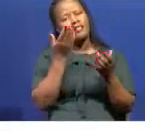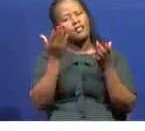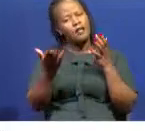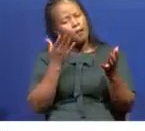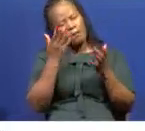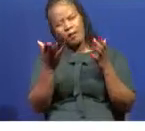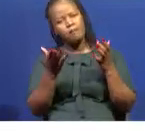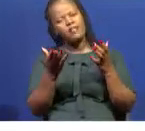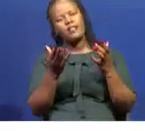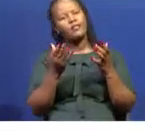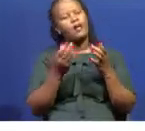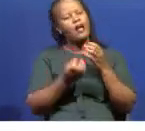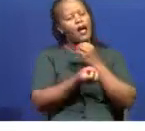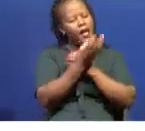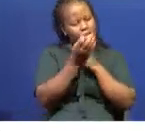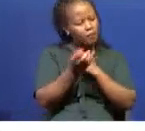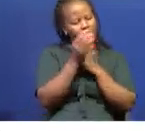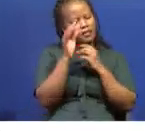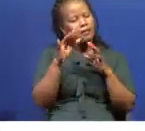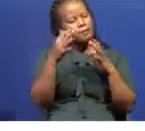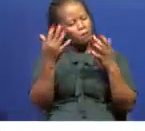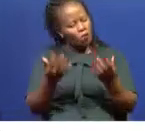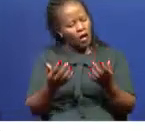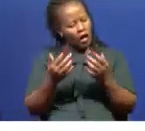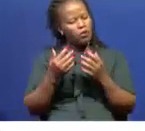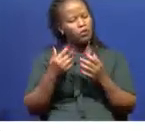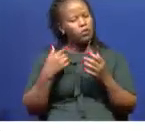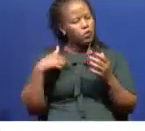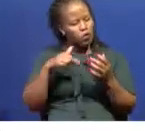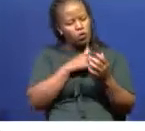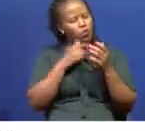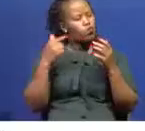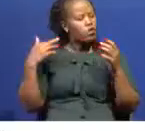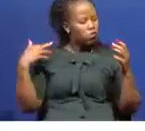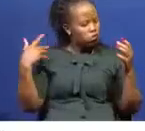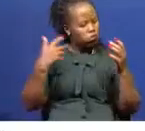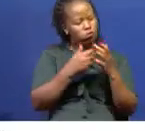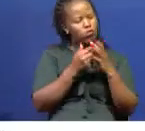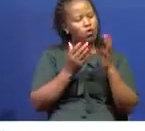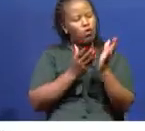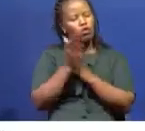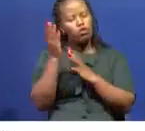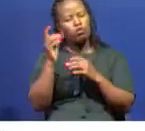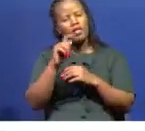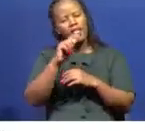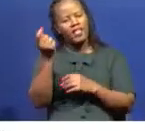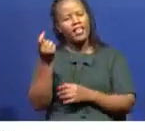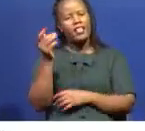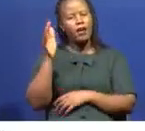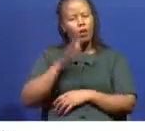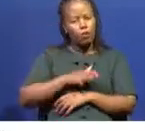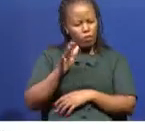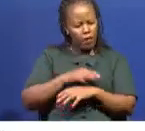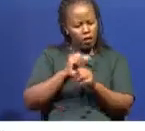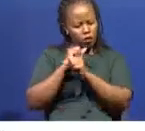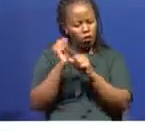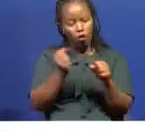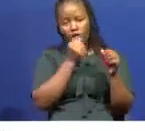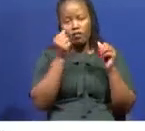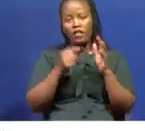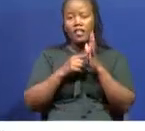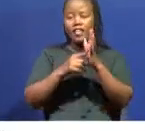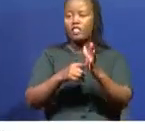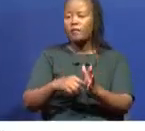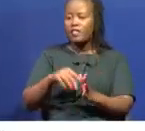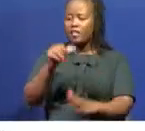a guide on where we are as far as maybe women golf is concerned, especially in East Africa?